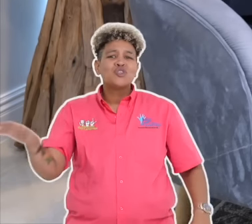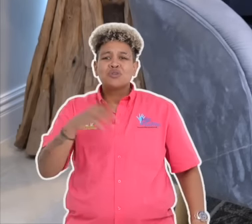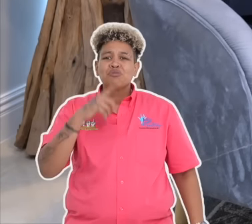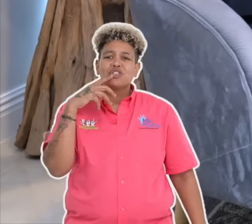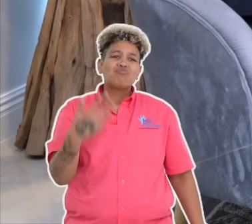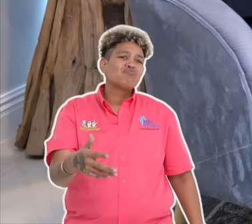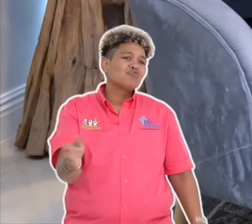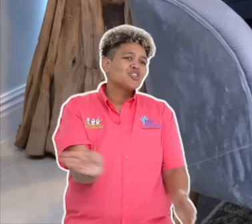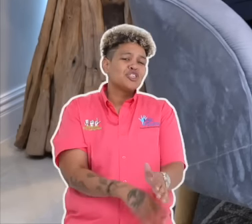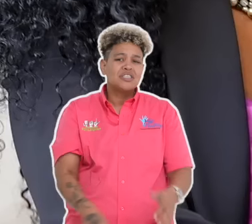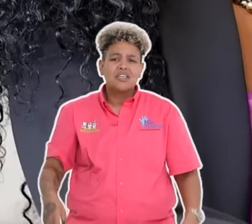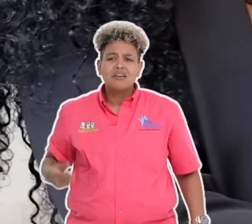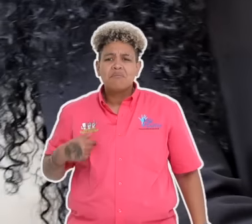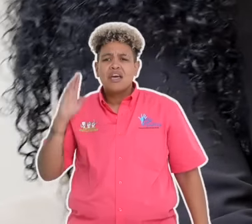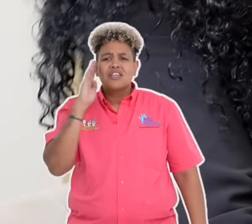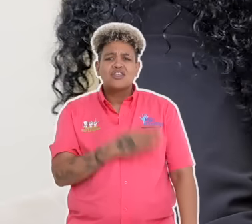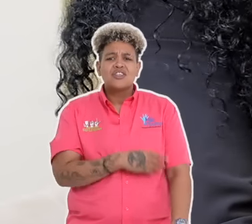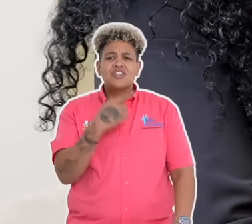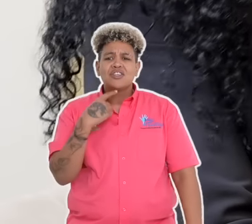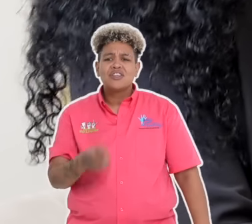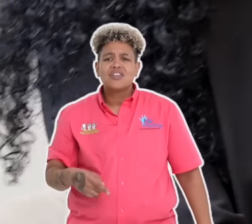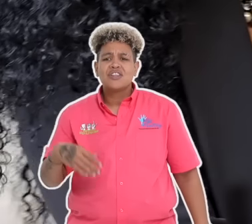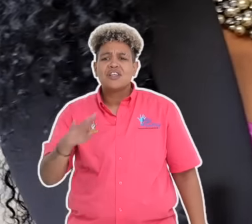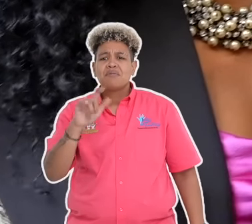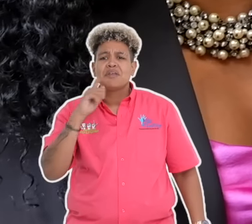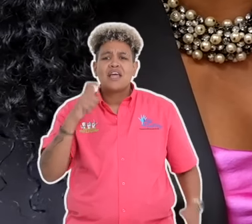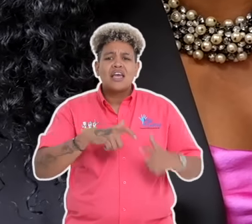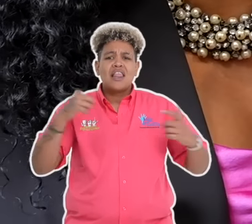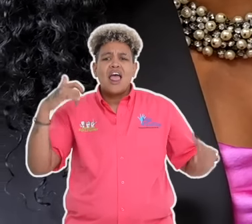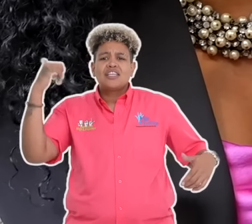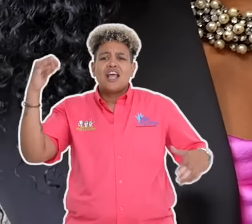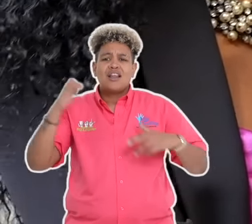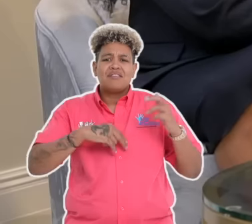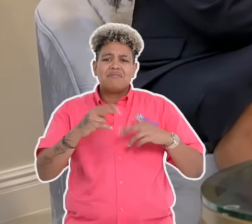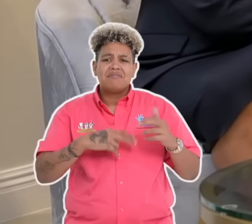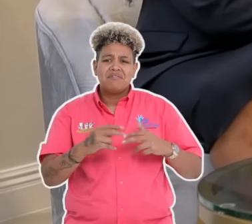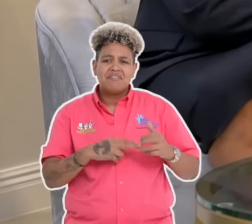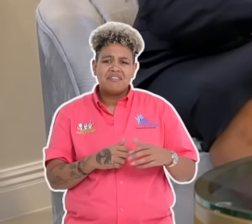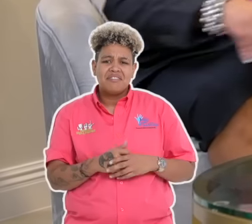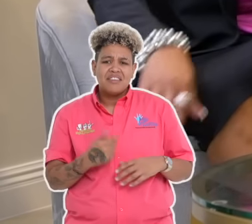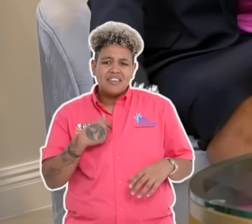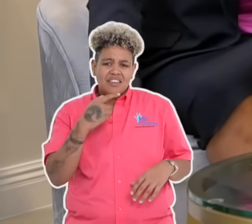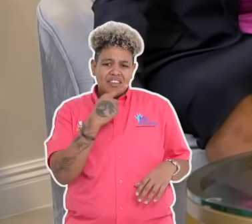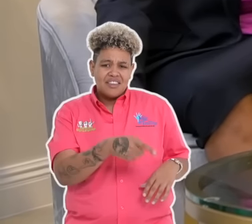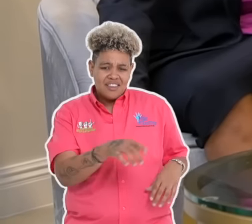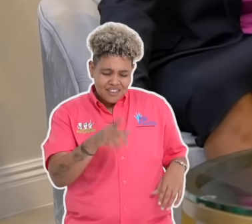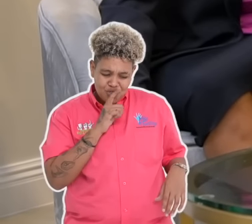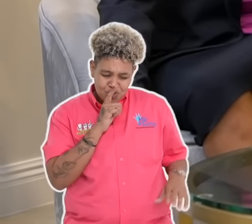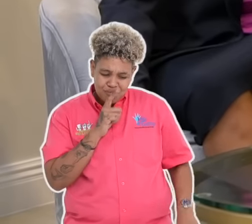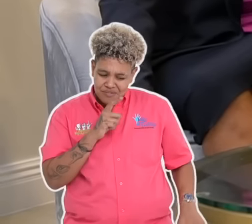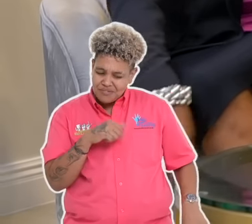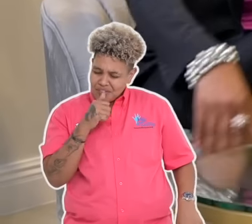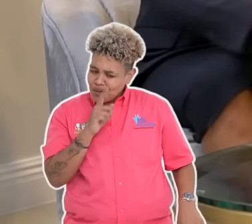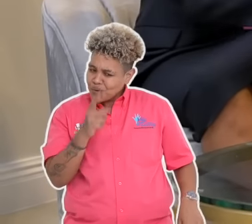at. Dilapidated. Yes. And he says, Mom, Bailey's is going to be in a large yellow building. And I said, honey, you think so much of